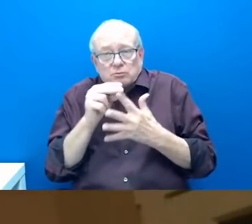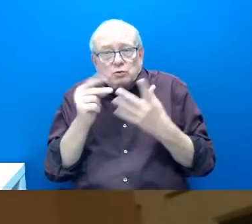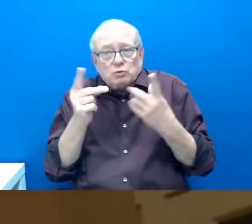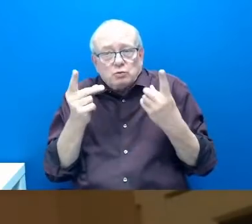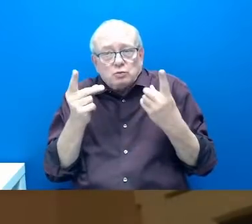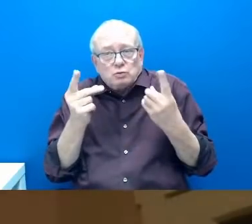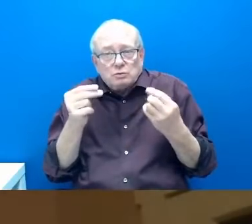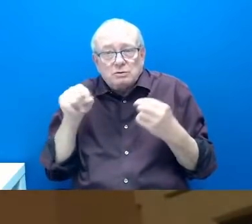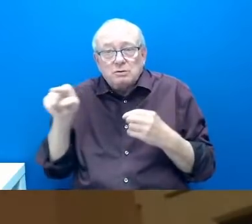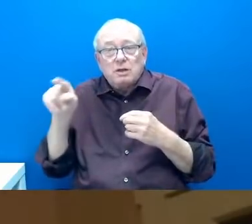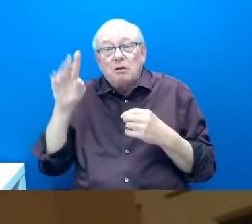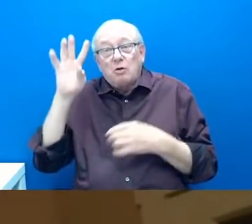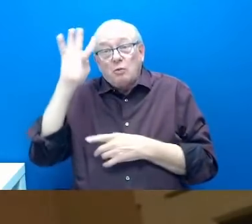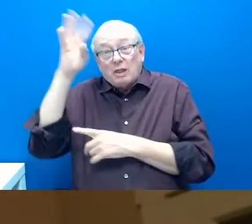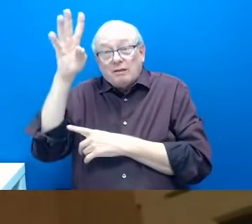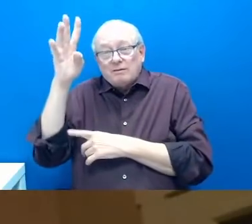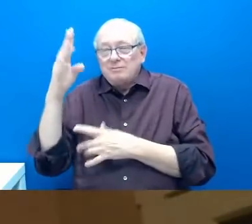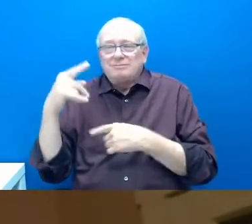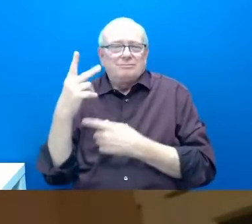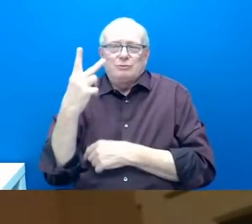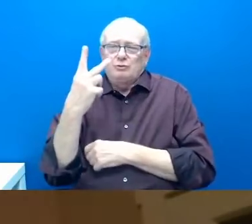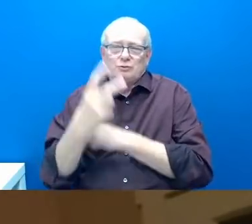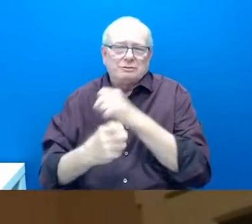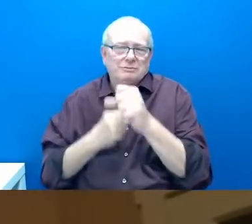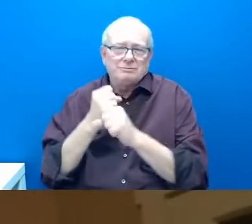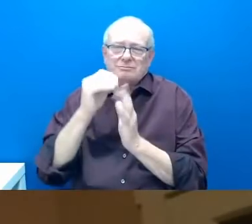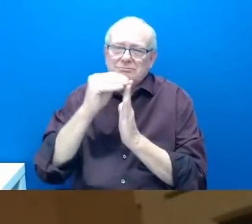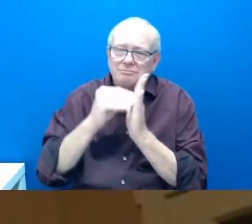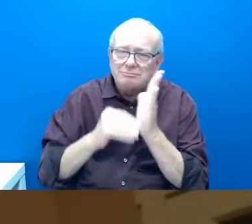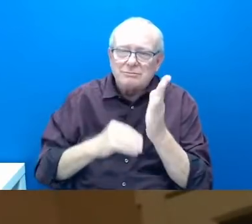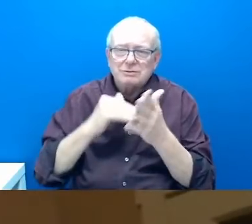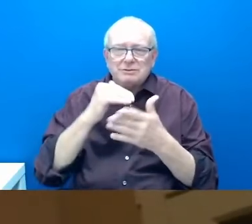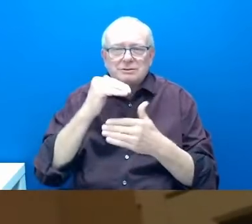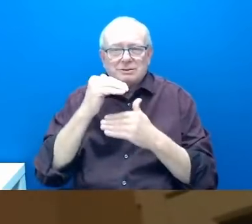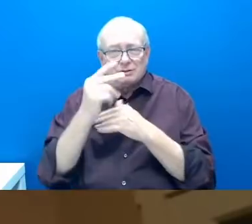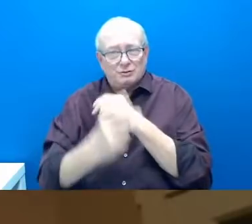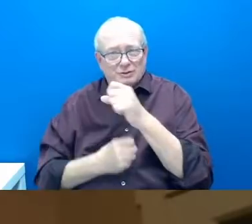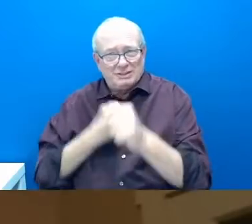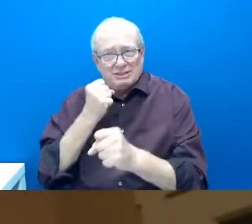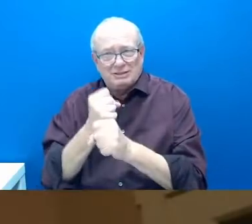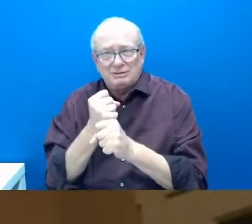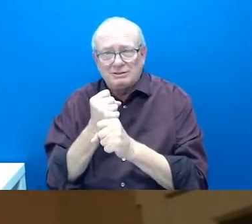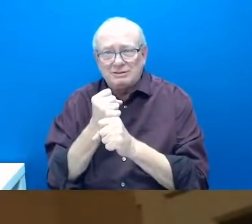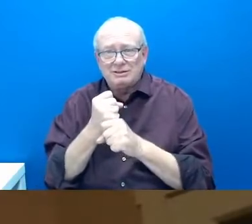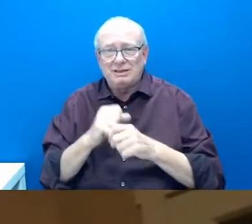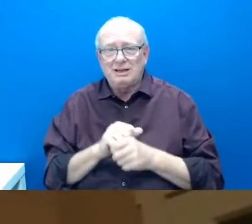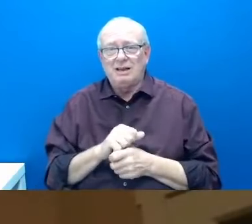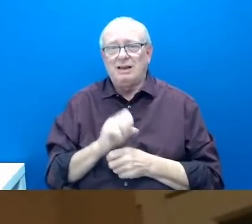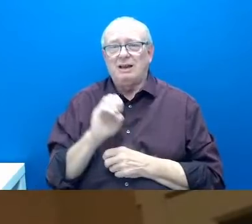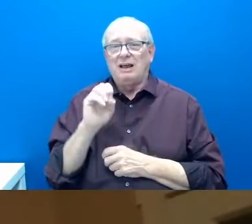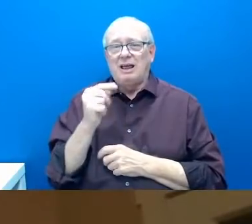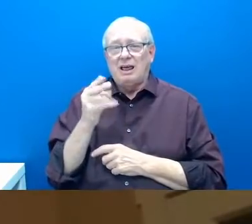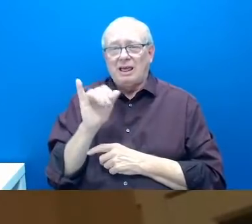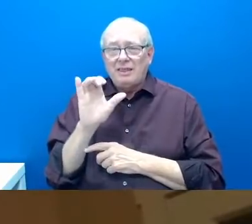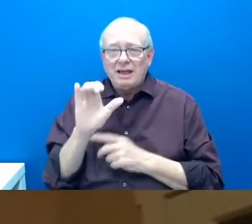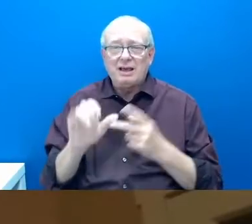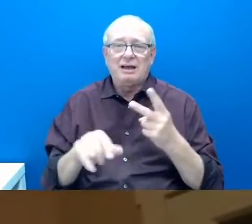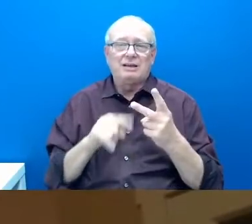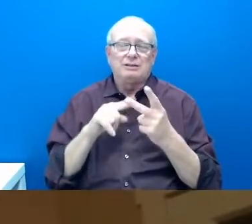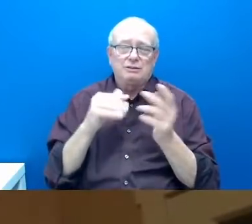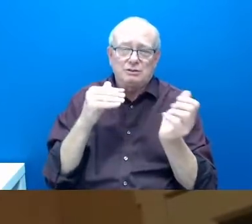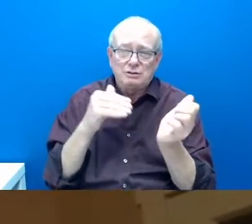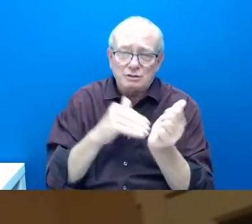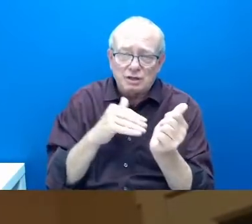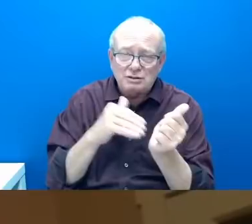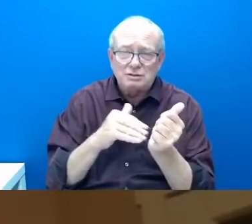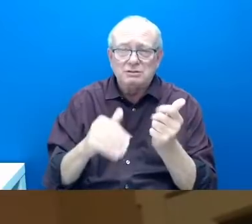wide range of experts, nurses, physicians, ethicists, legal, based on evidence-based data from worldwide